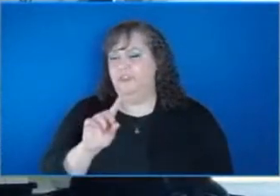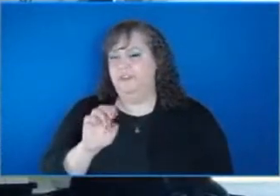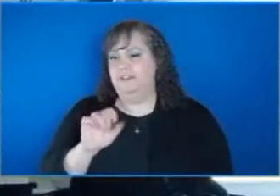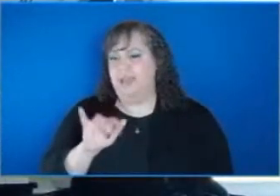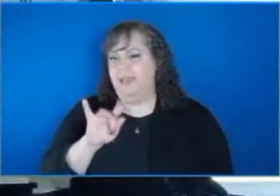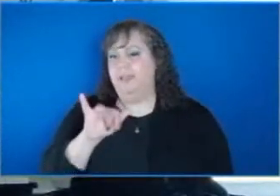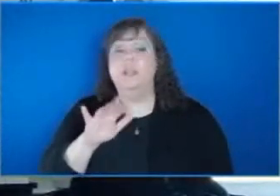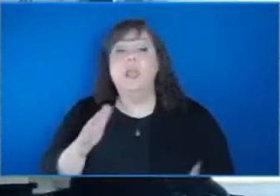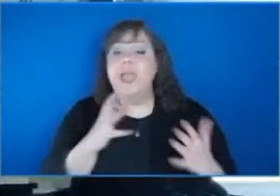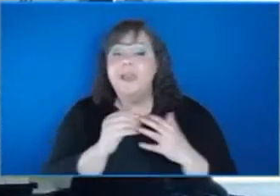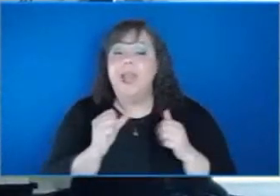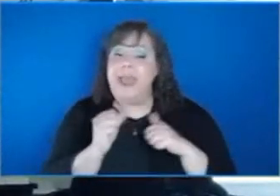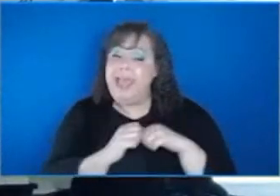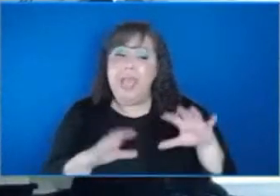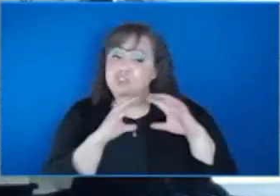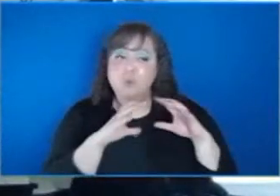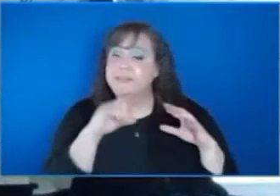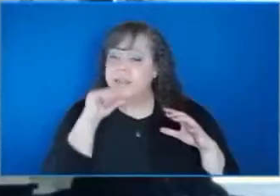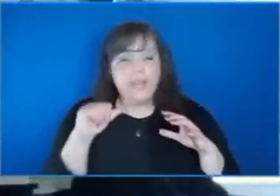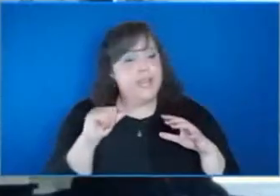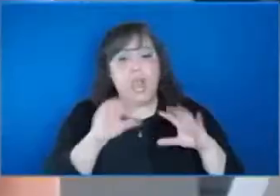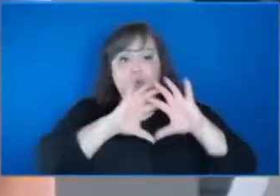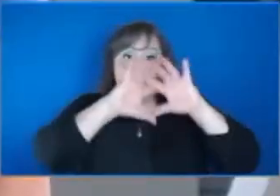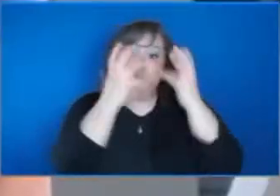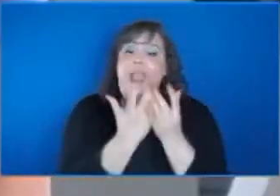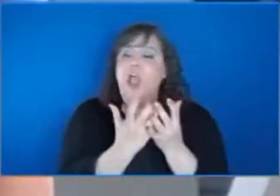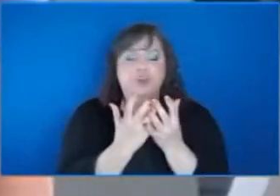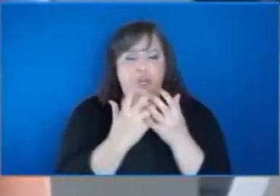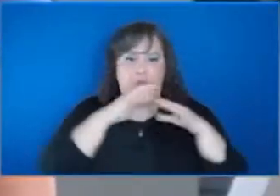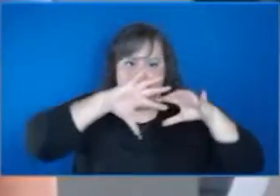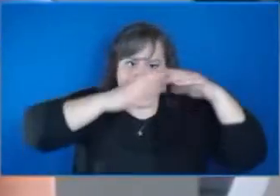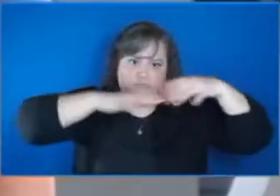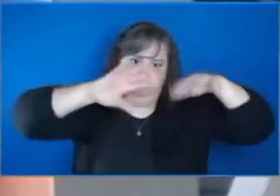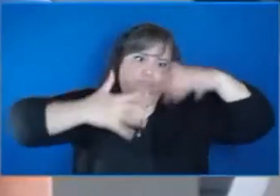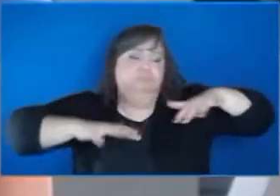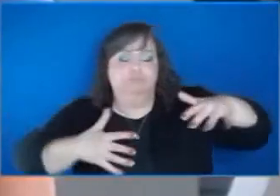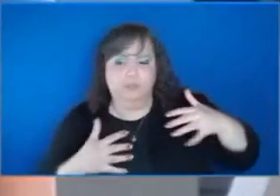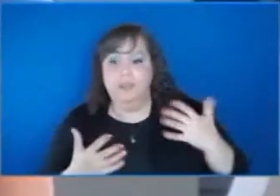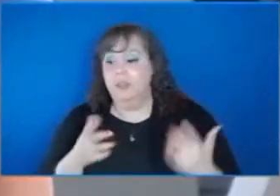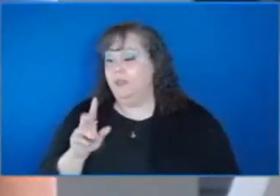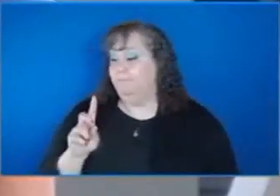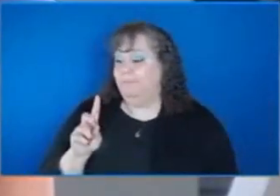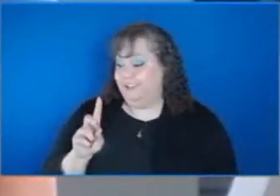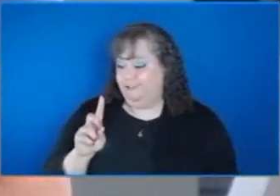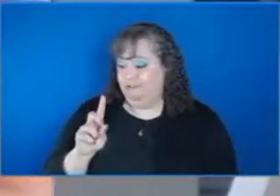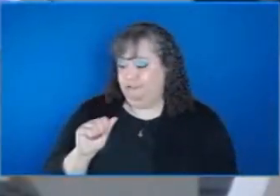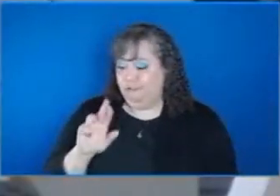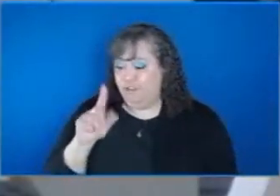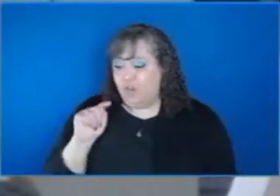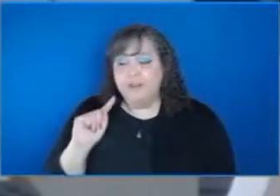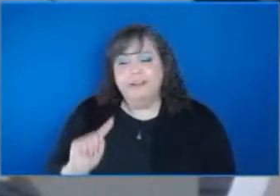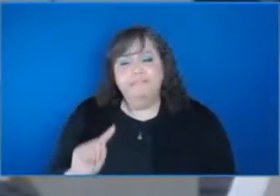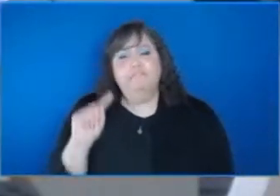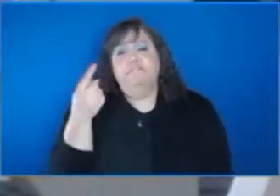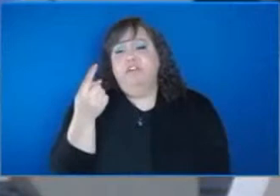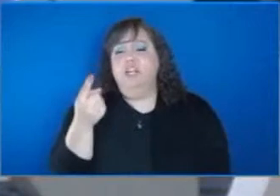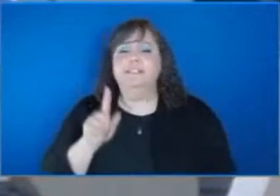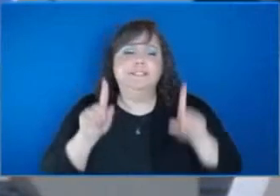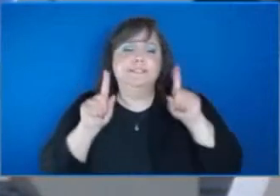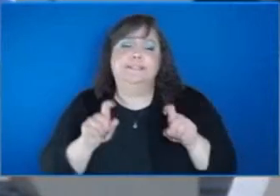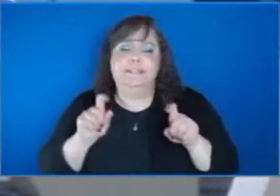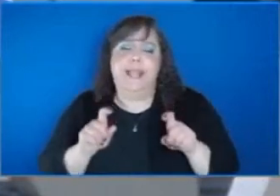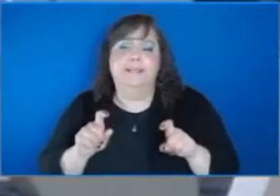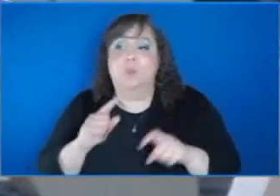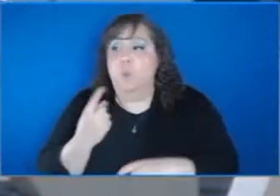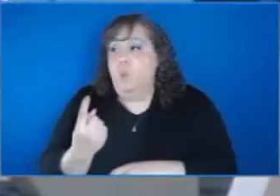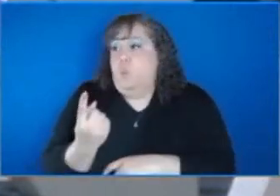of complications with them, and landing is its own complication. So, but DART really is just the start. It's just the first test of one technique that you might use,